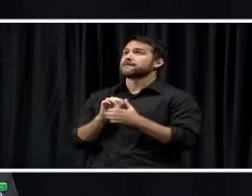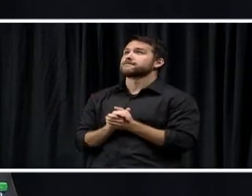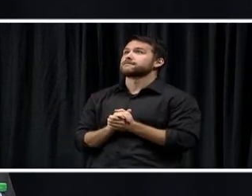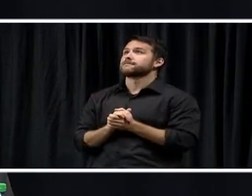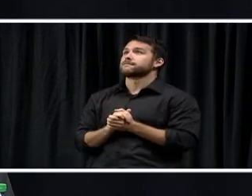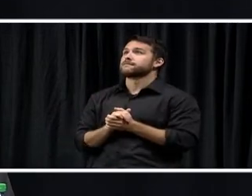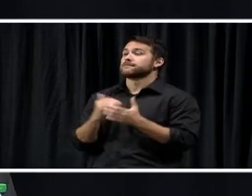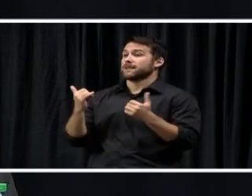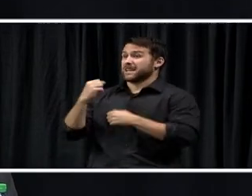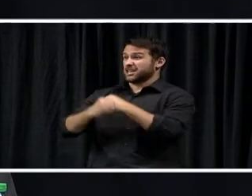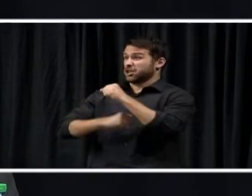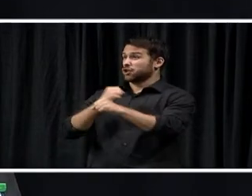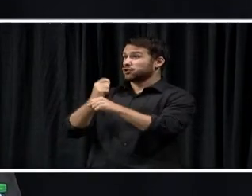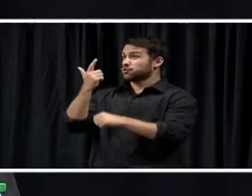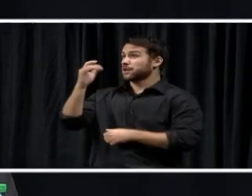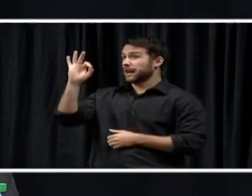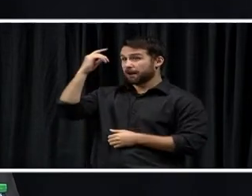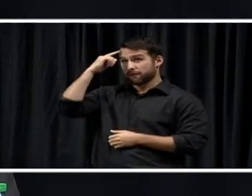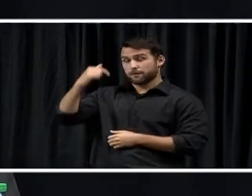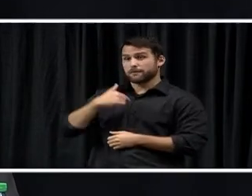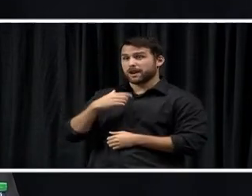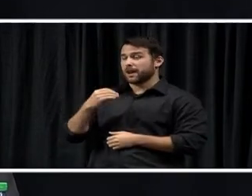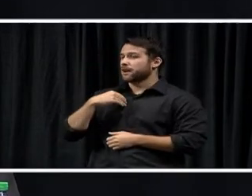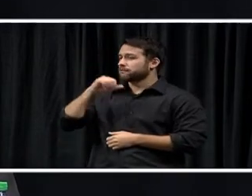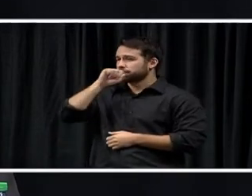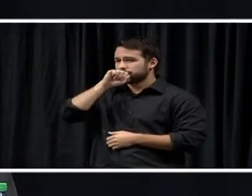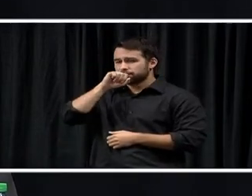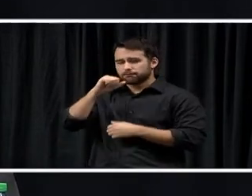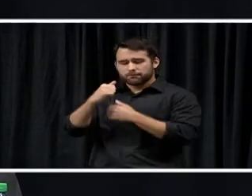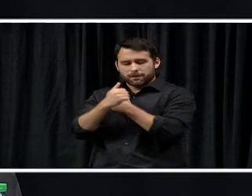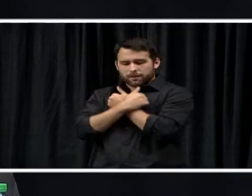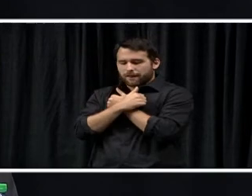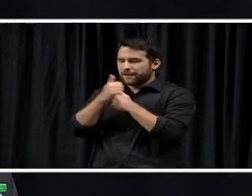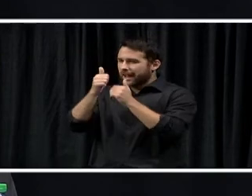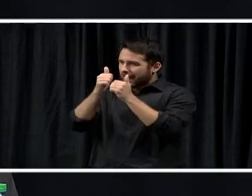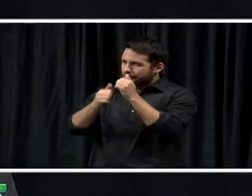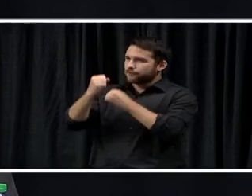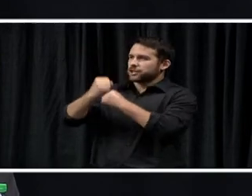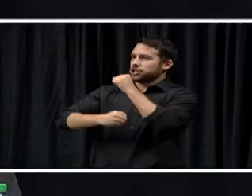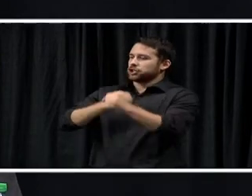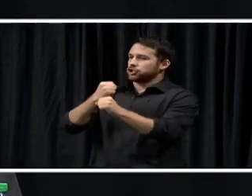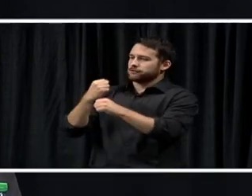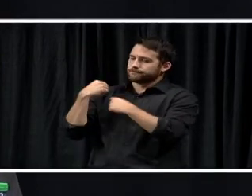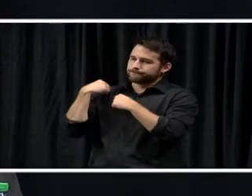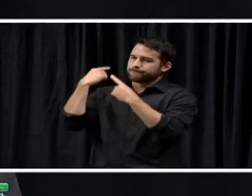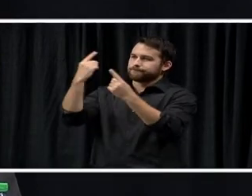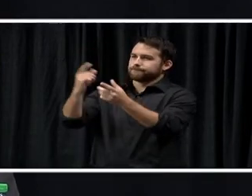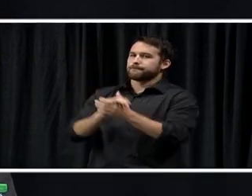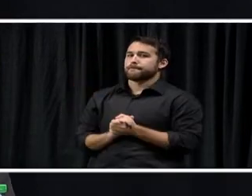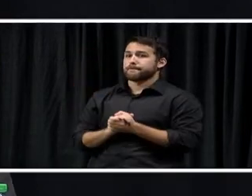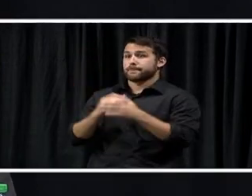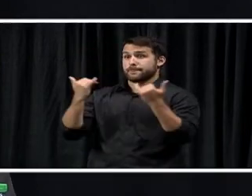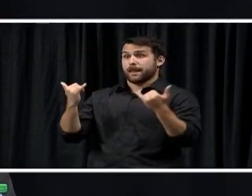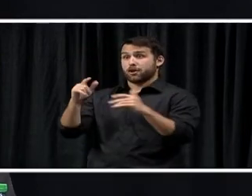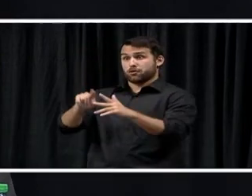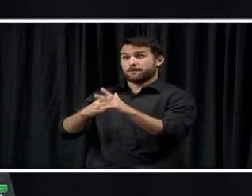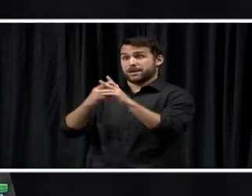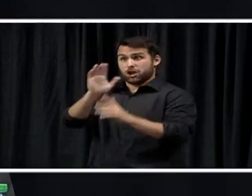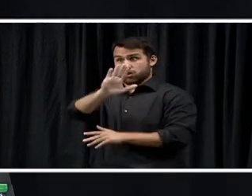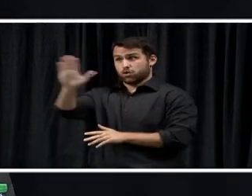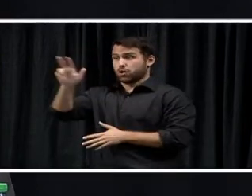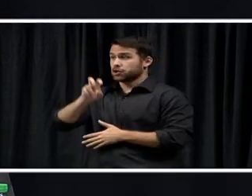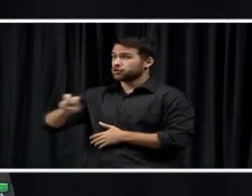This is year 29 for me, and I have loved every single year. As you begin your journey to find